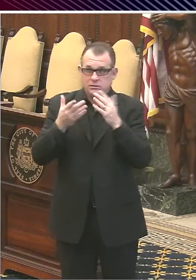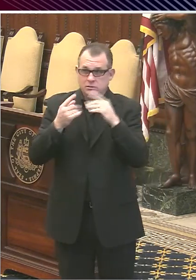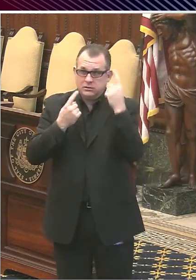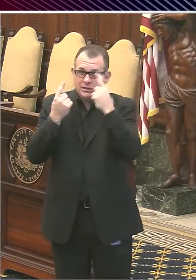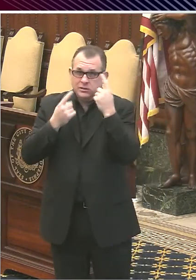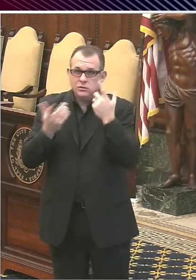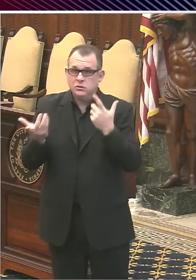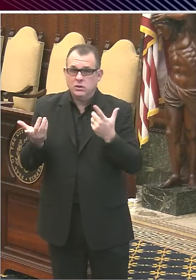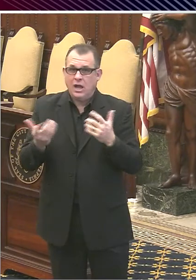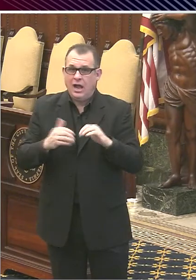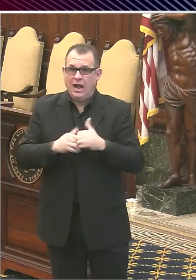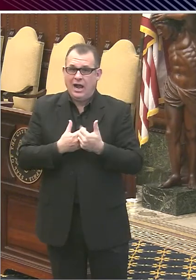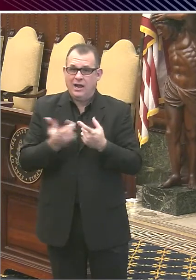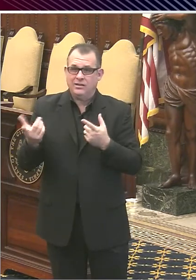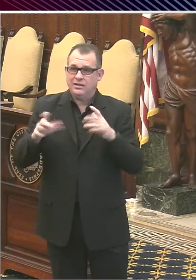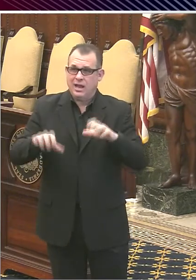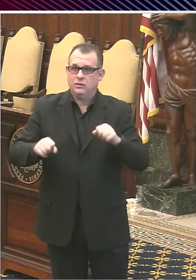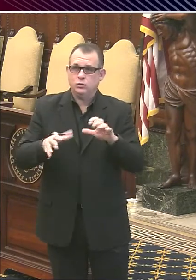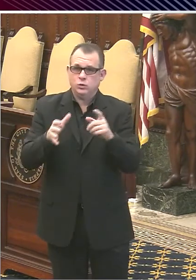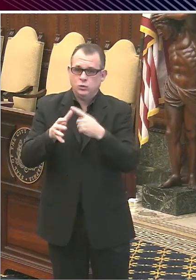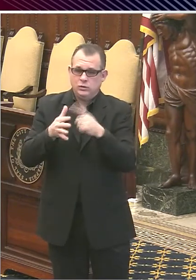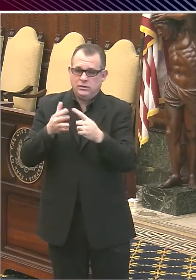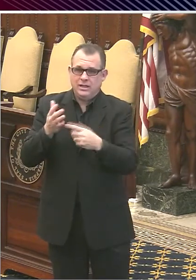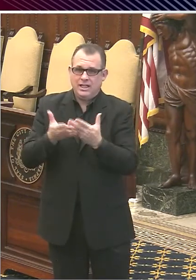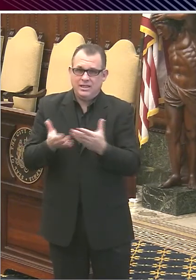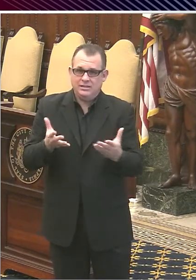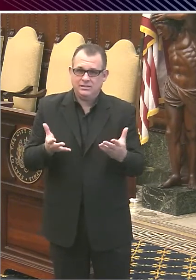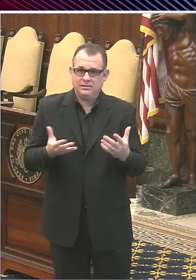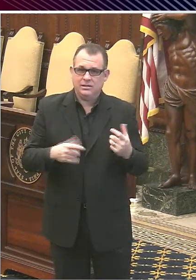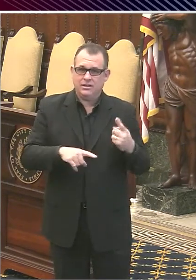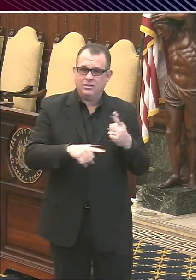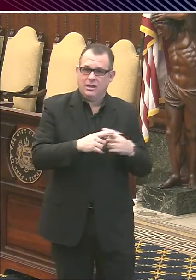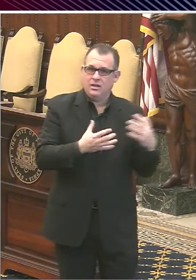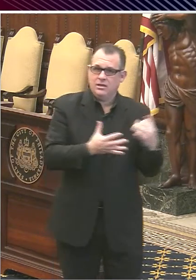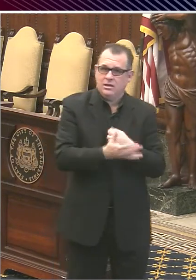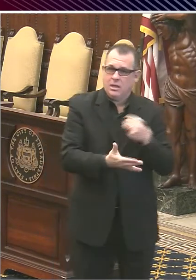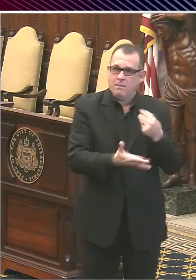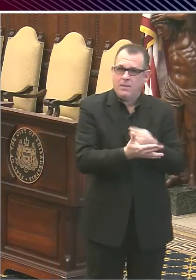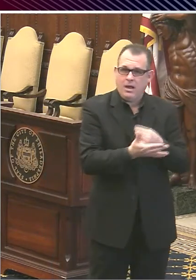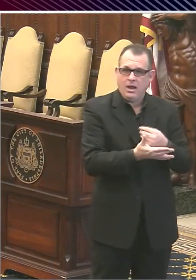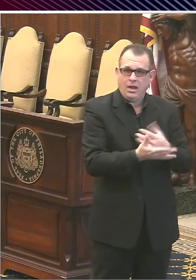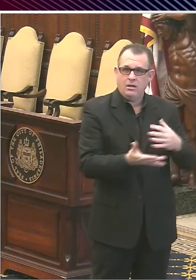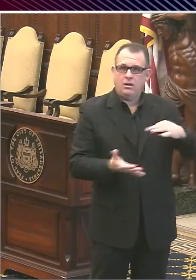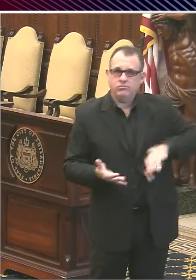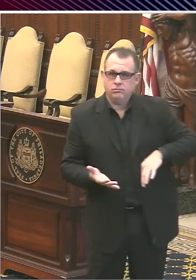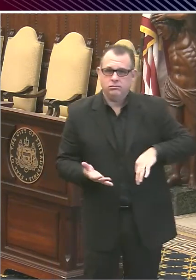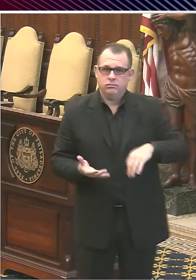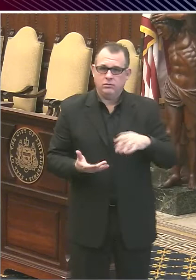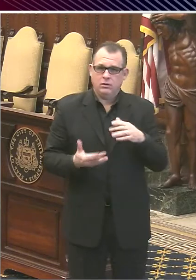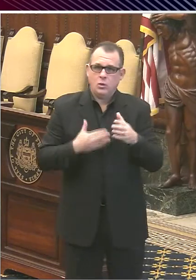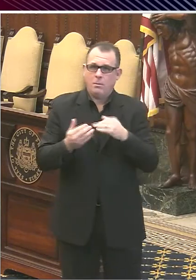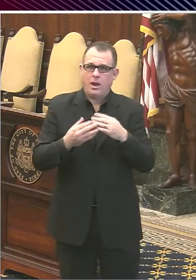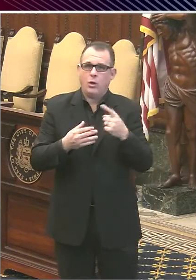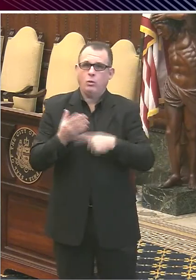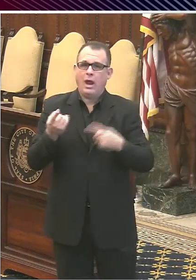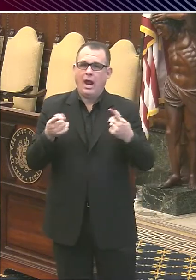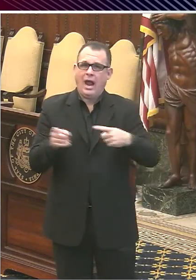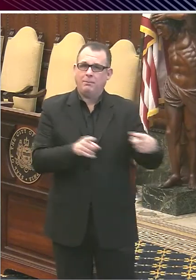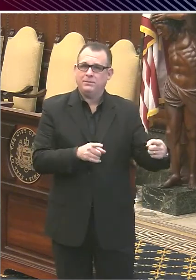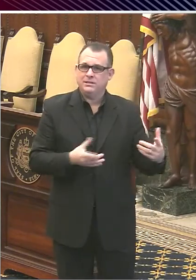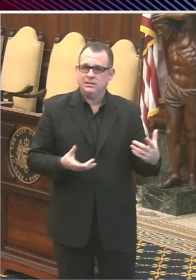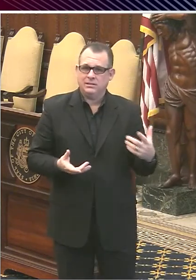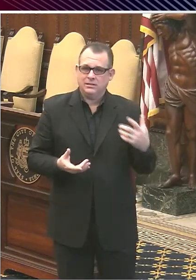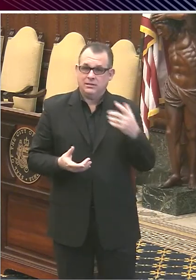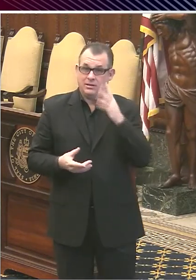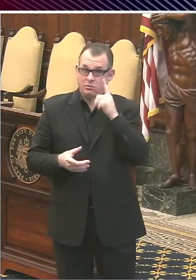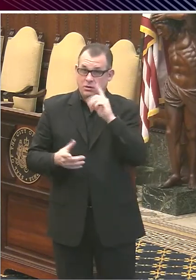thought about ways that they can, do those kinds of things and monetize them to the point where no matter what